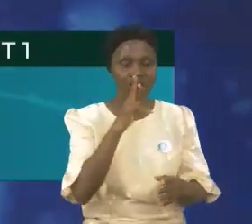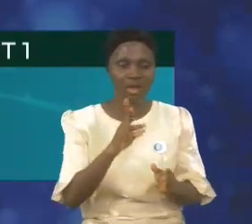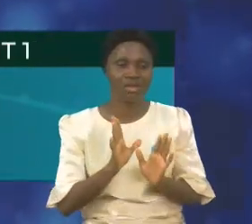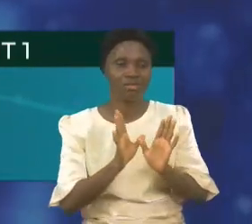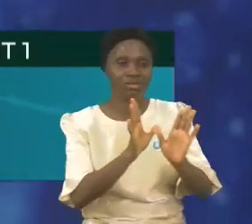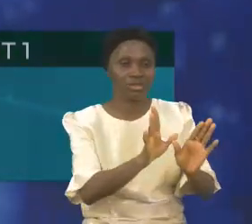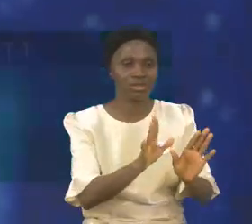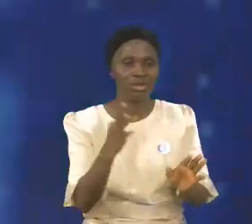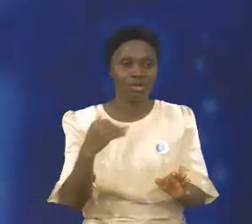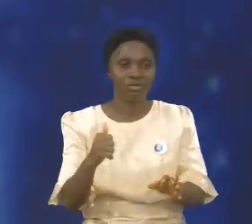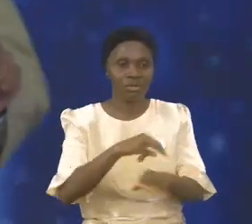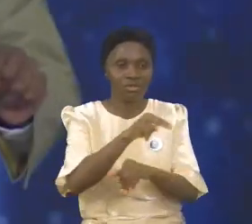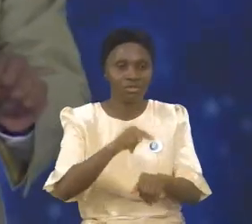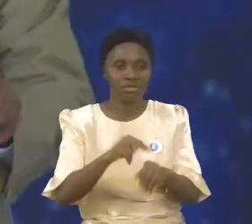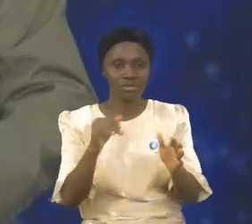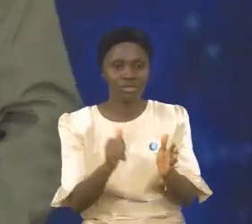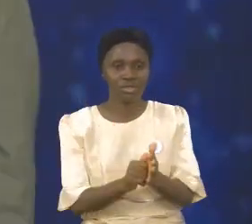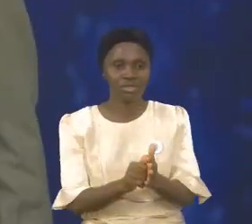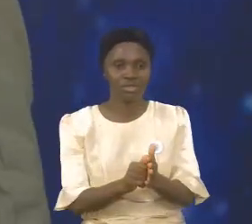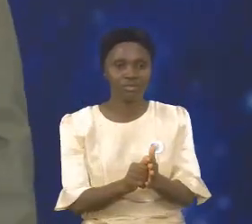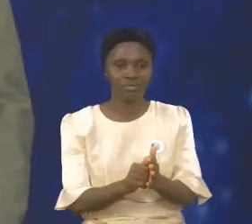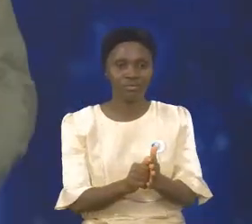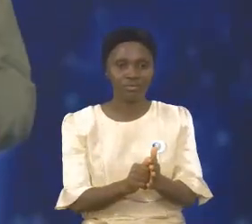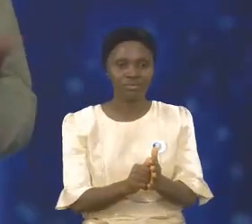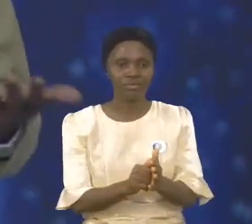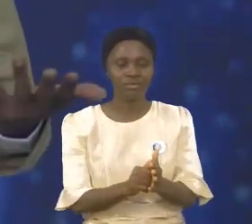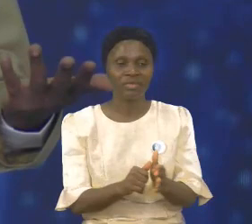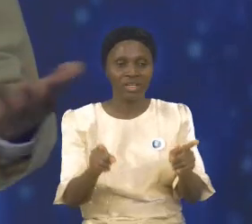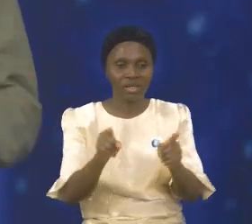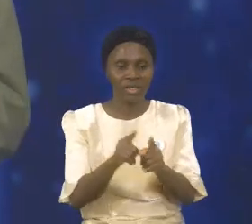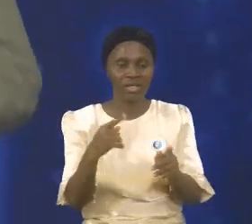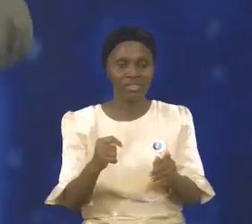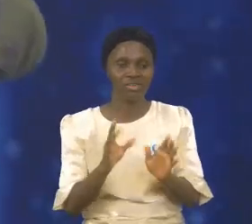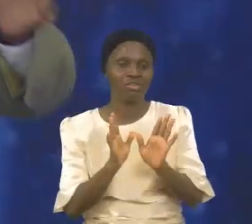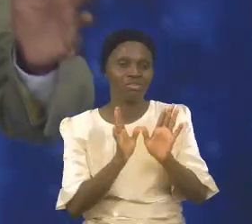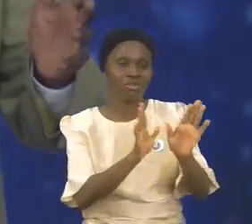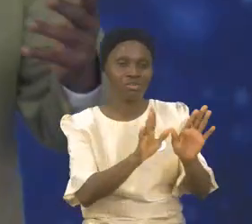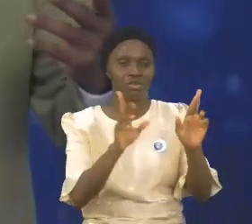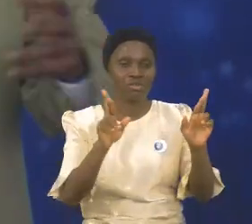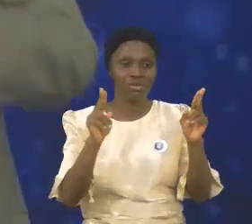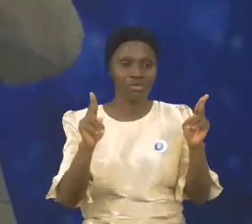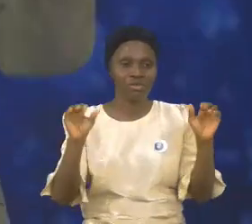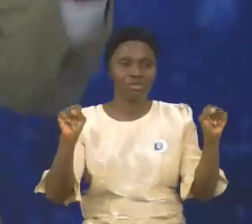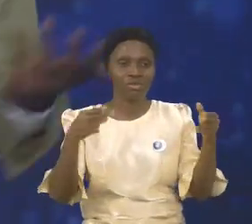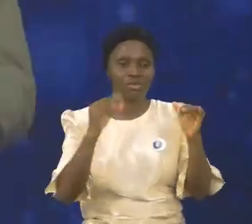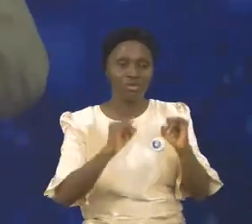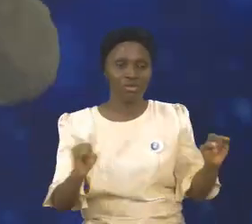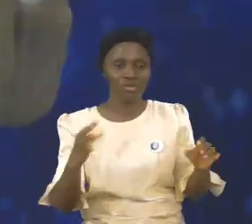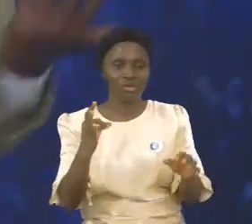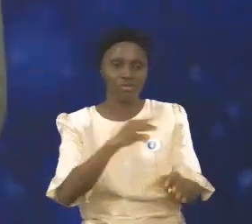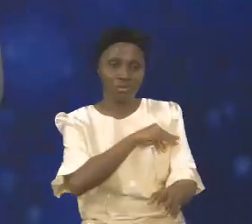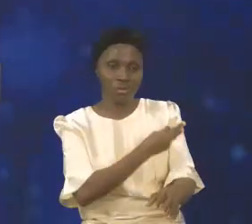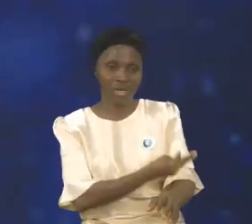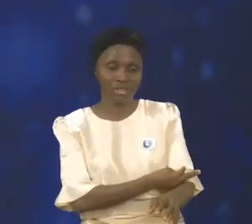that make a rushing like the rushing of mighty waters. It's talking about the conflict that